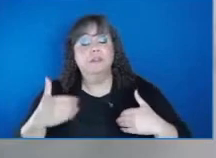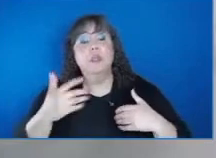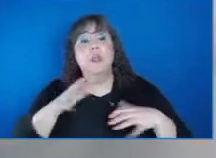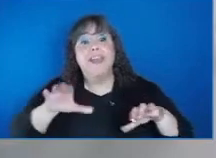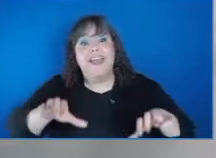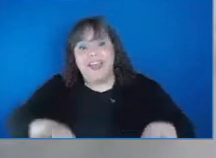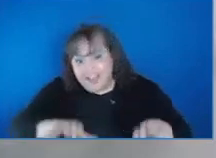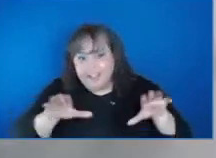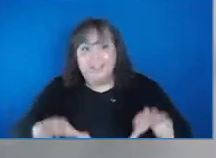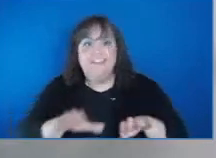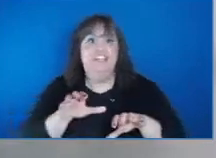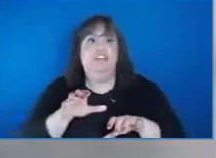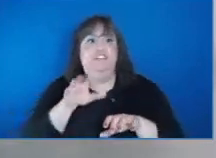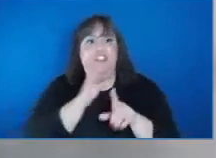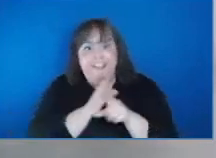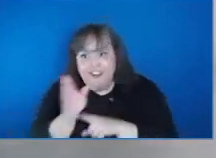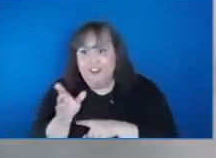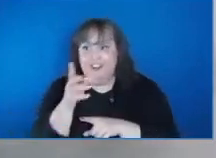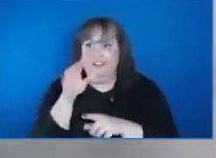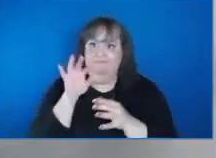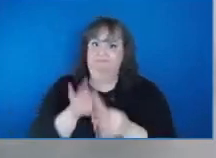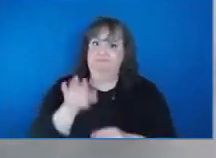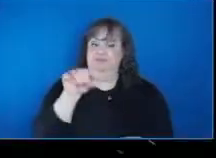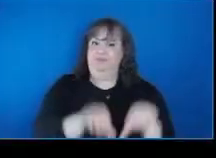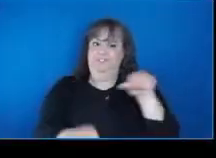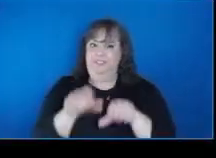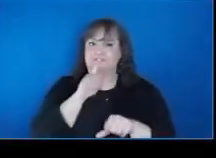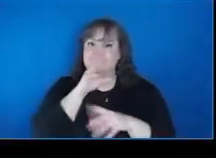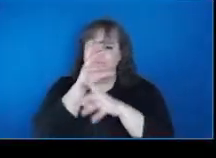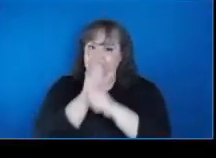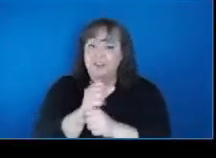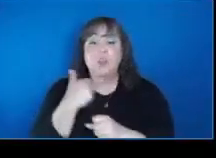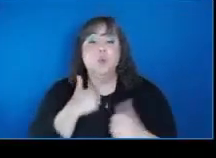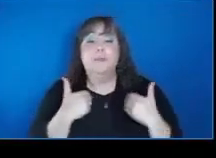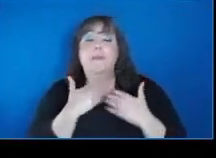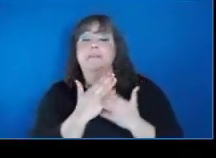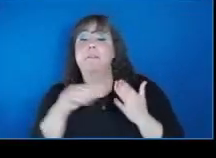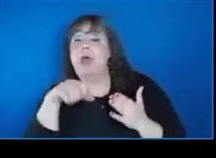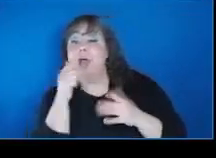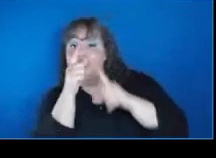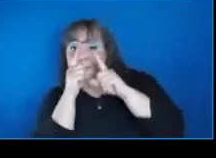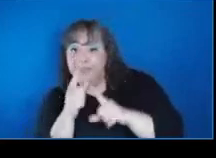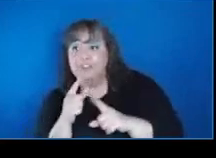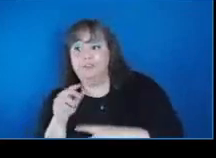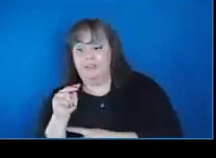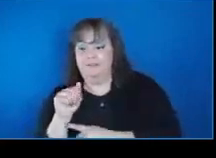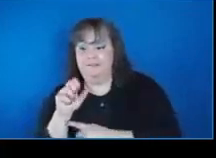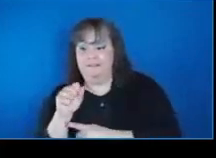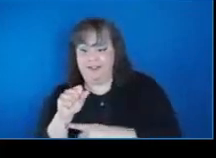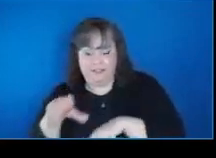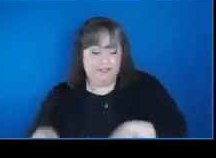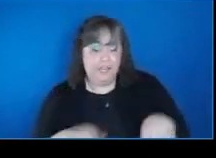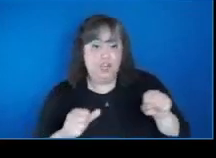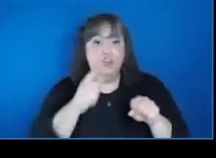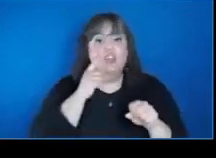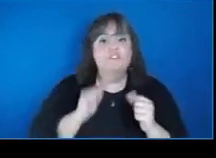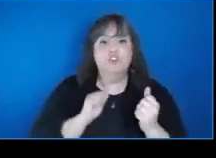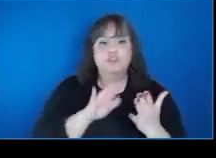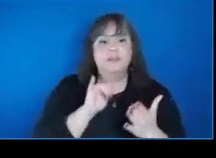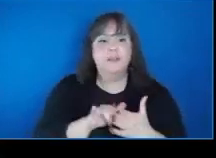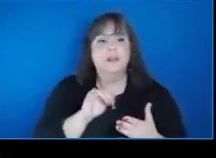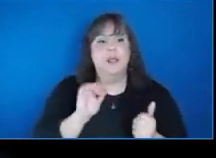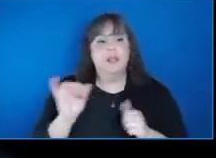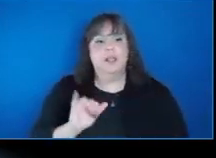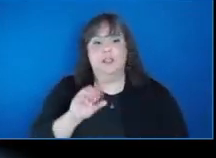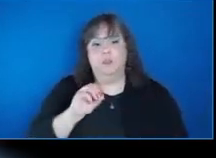that's fascinating. And we have some other missions that NASA's doing that are really in a position to address that, specifically like the OSIRIS-REx mission. So maybe, Lori,